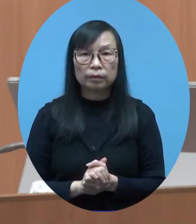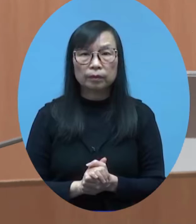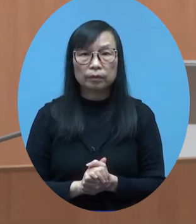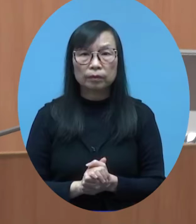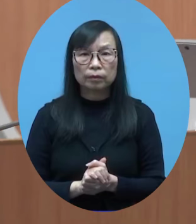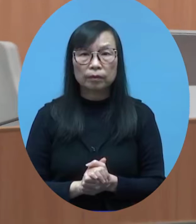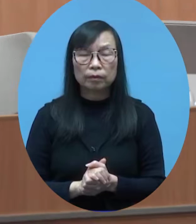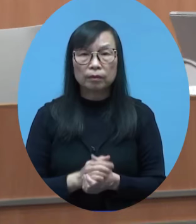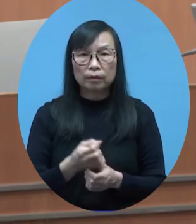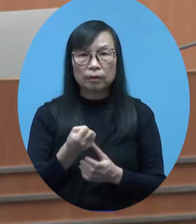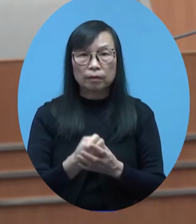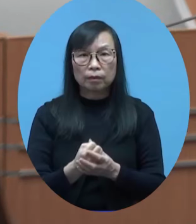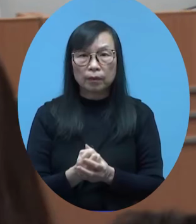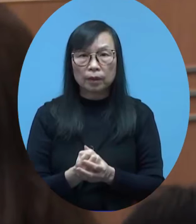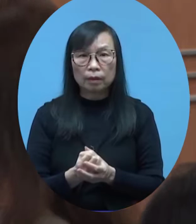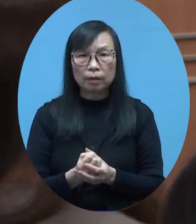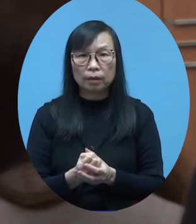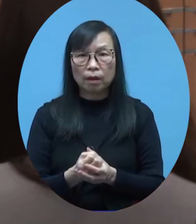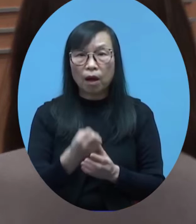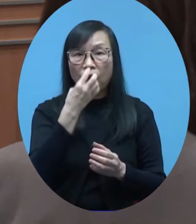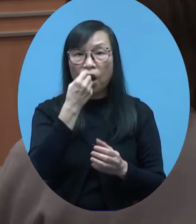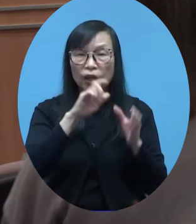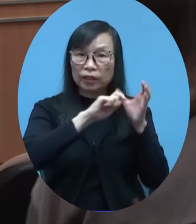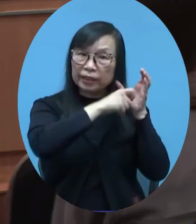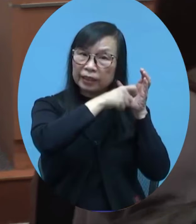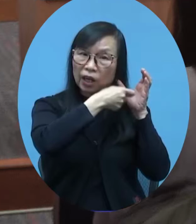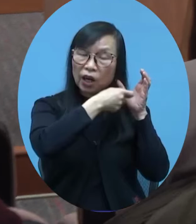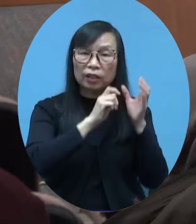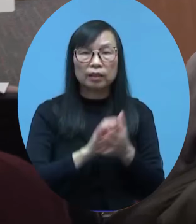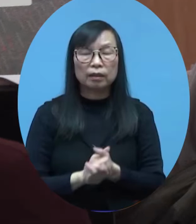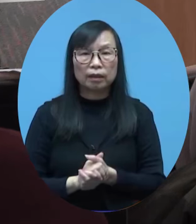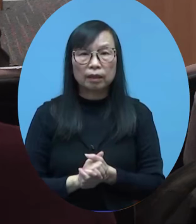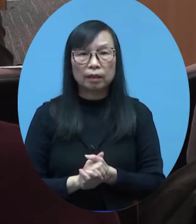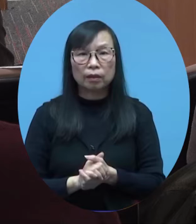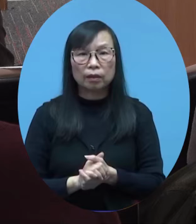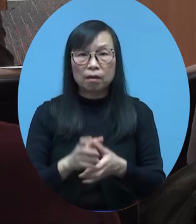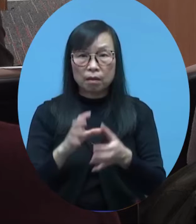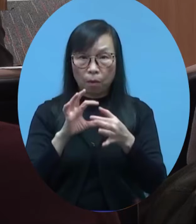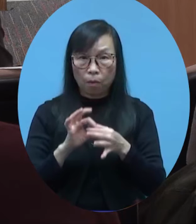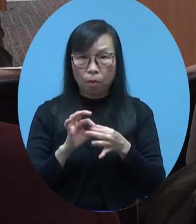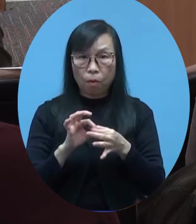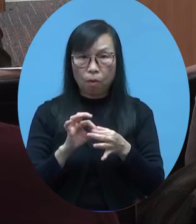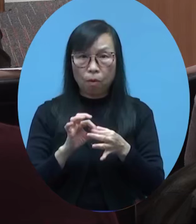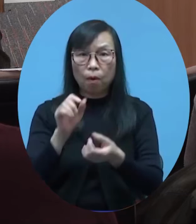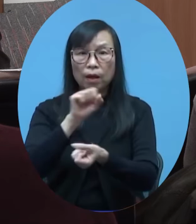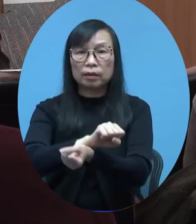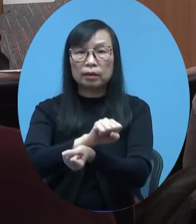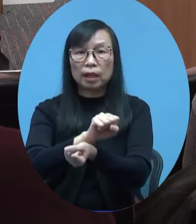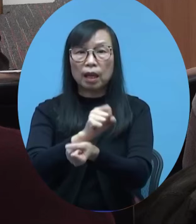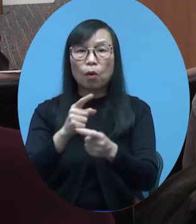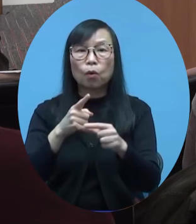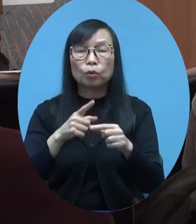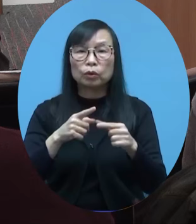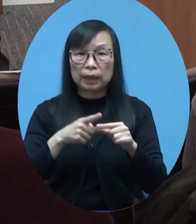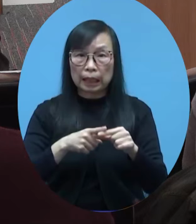Good afternoon from RTH English News. A first question about the detainee got infected today, whether there's any linkage with another